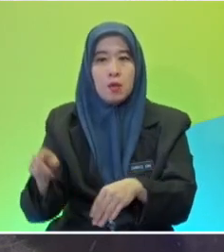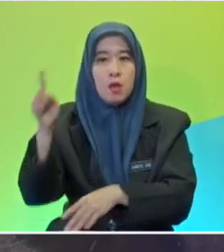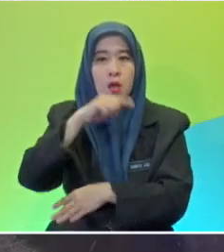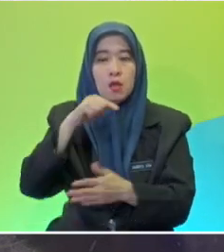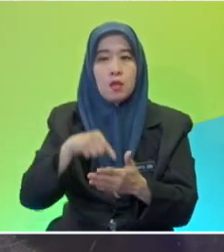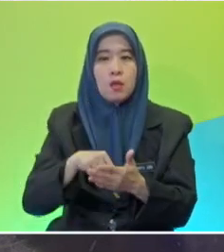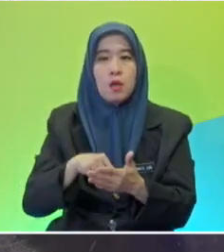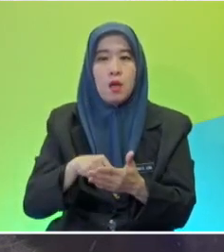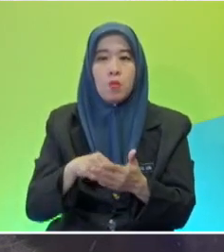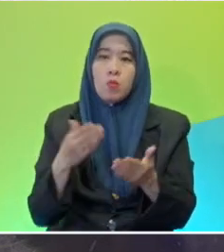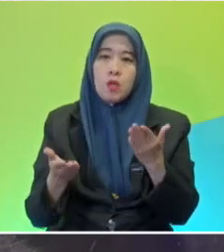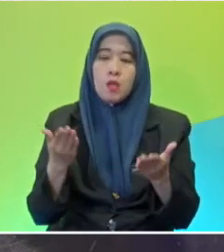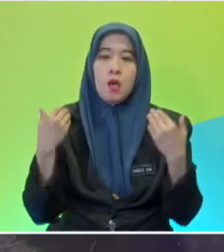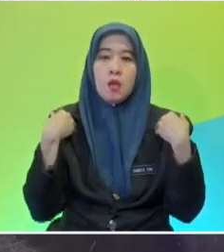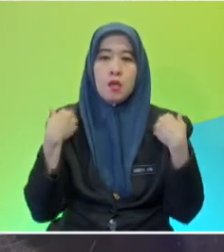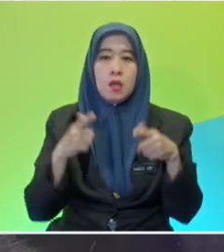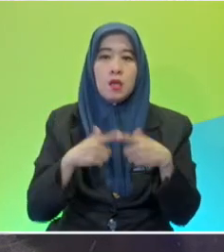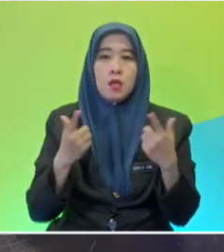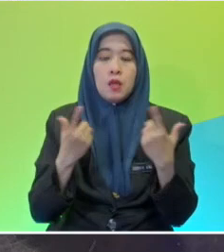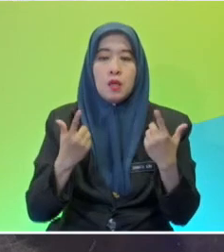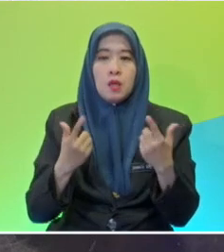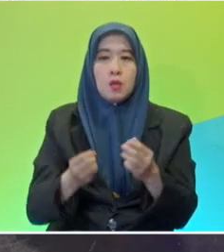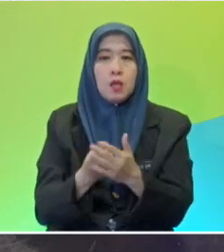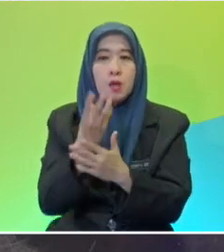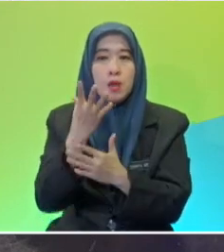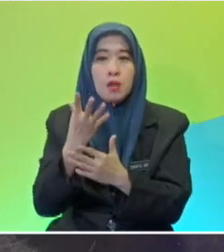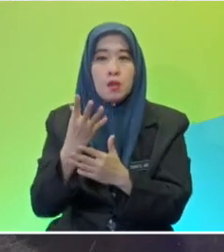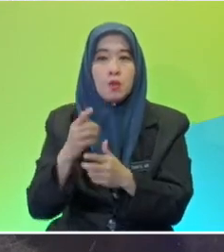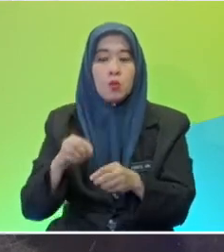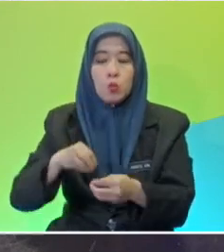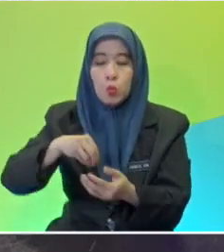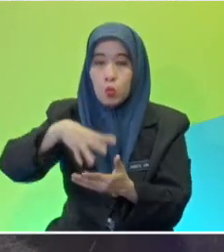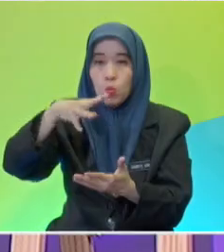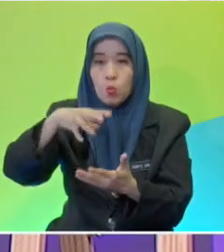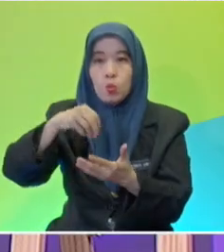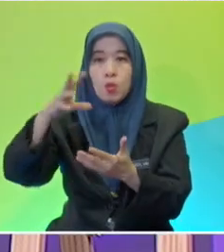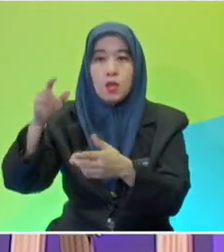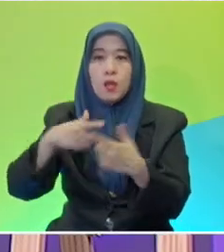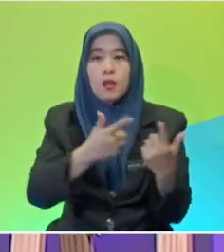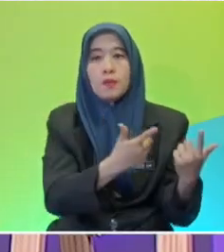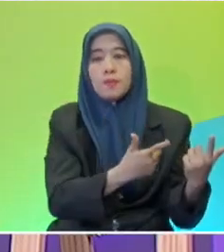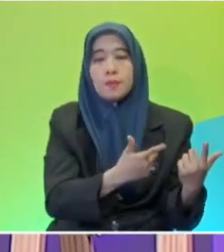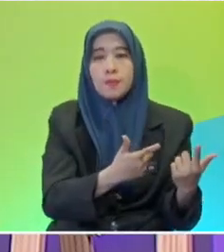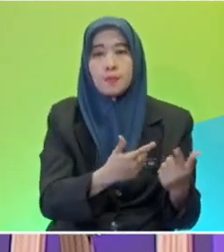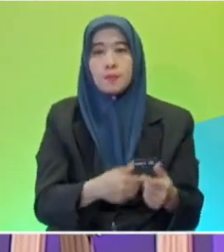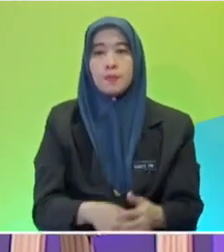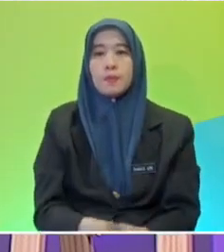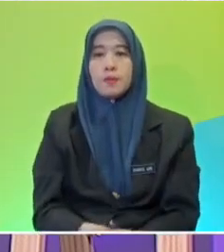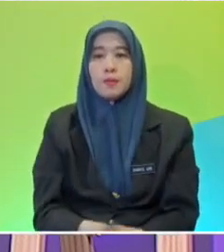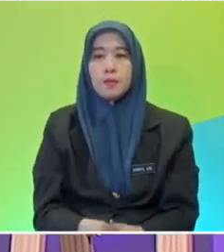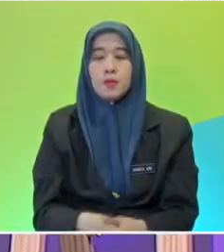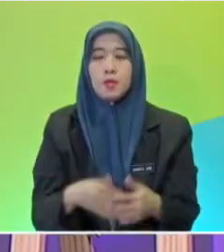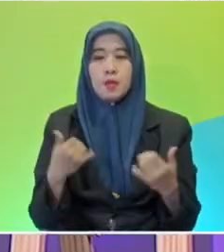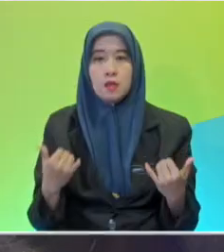different height. Okay, Okay. but only thing it will grow. It will grow from the seed to the tree. Okay. Just now you saw my